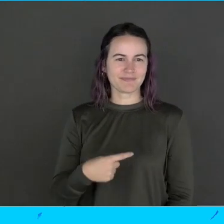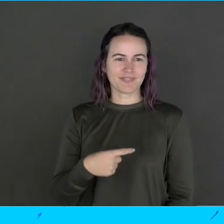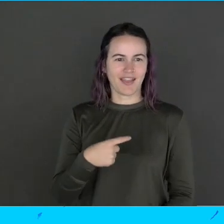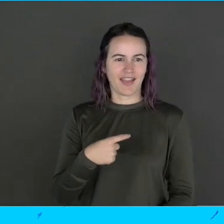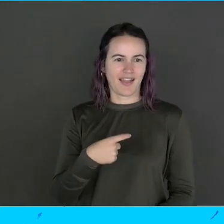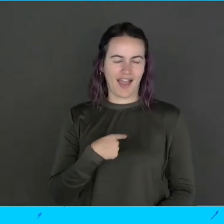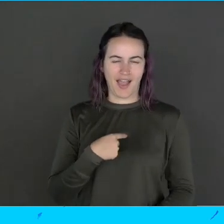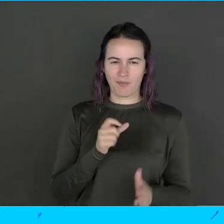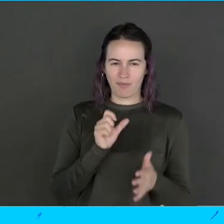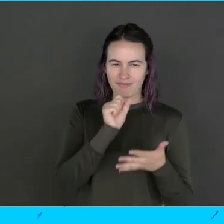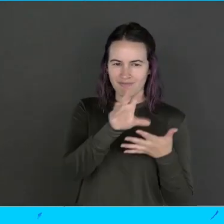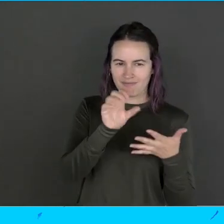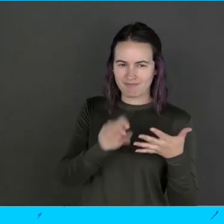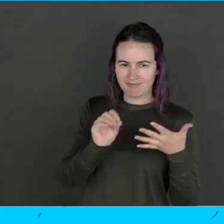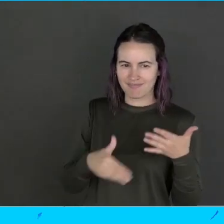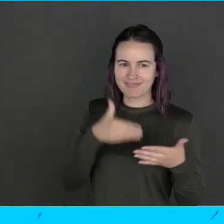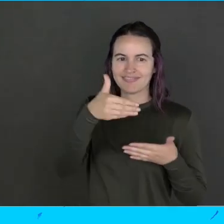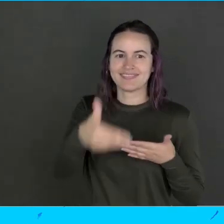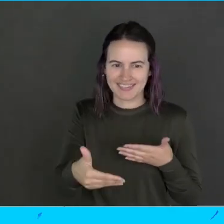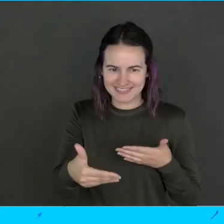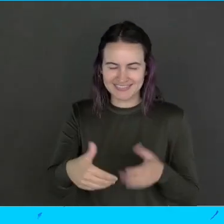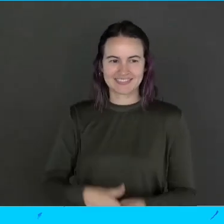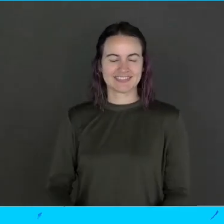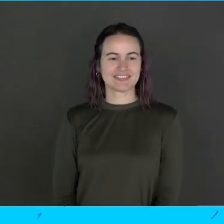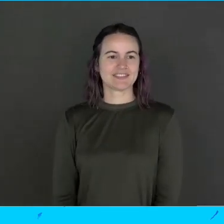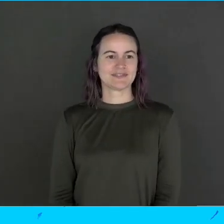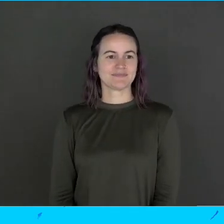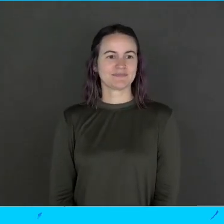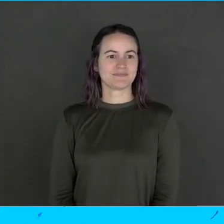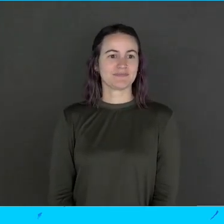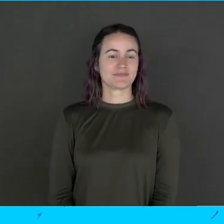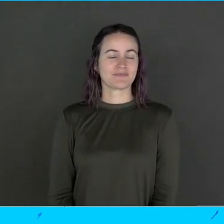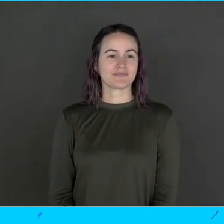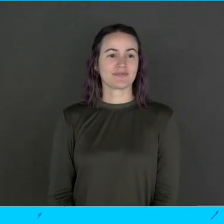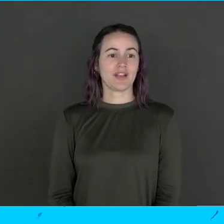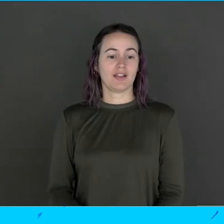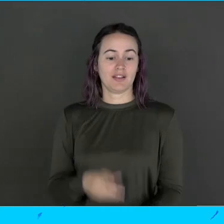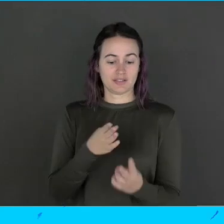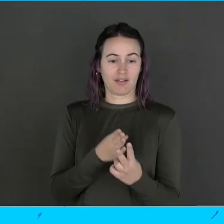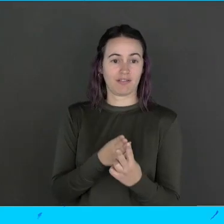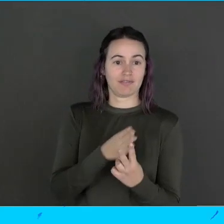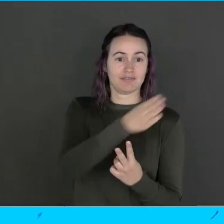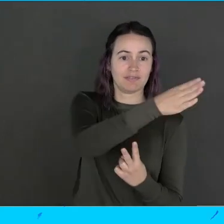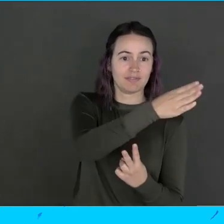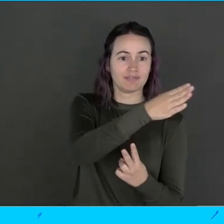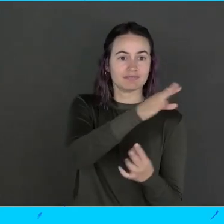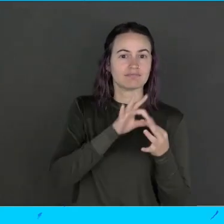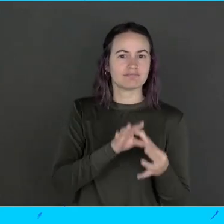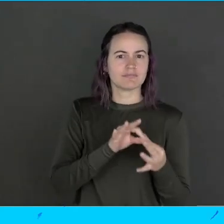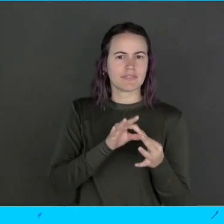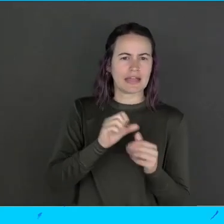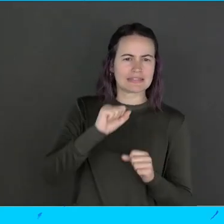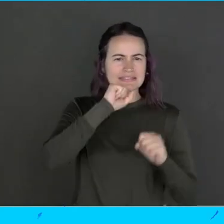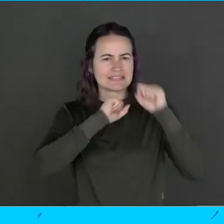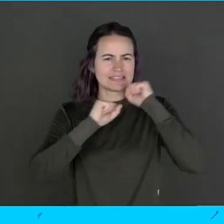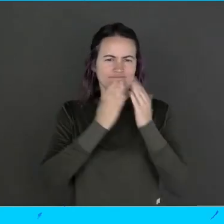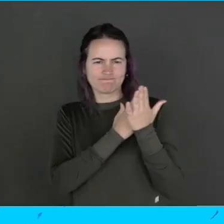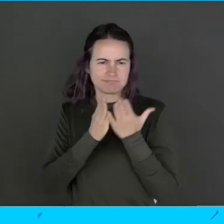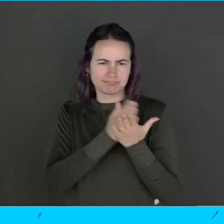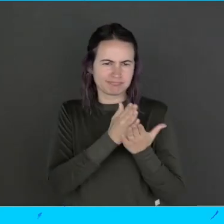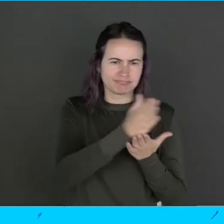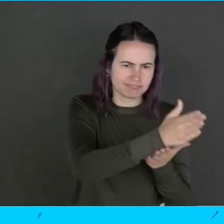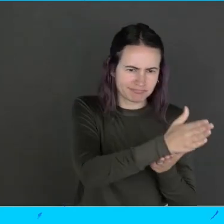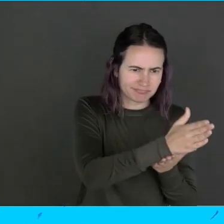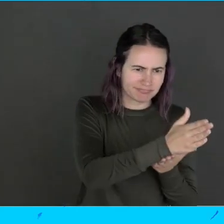So now for our core session, that's this morning. It's one is about resilience and one is about investment. Now, the first one is